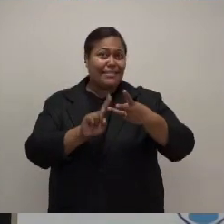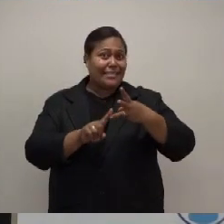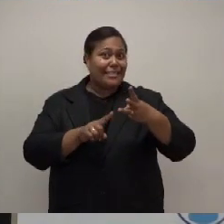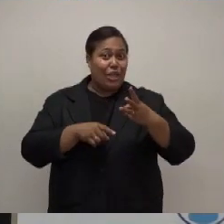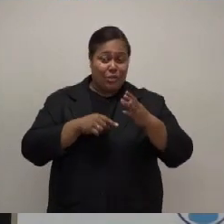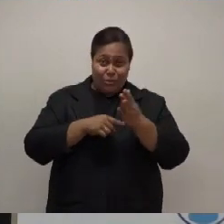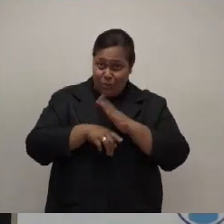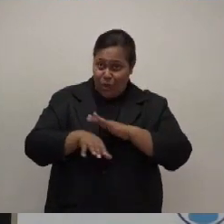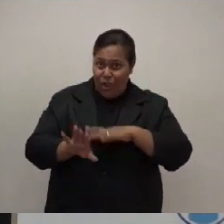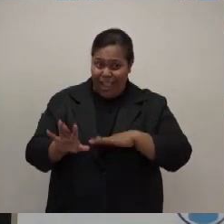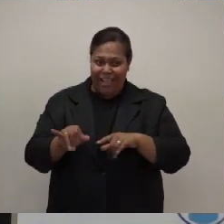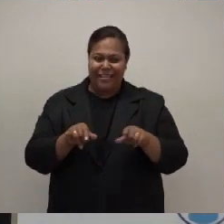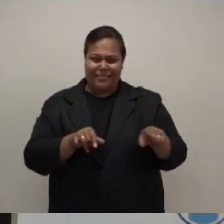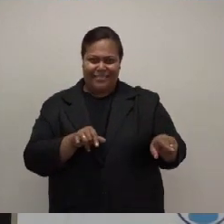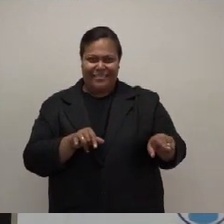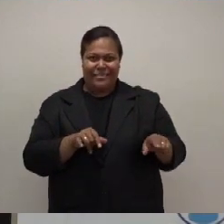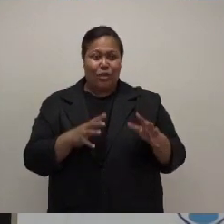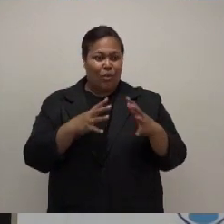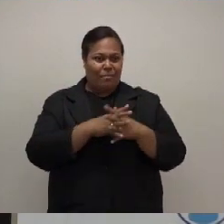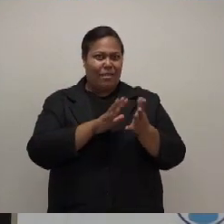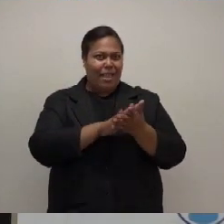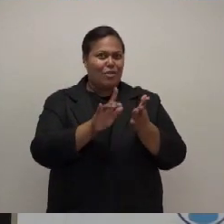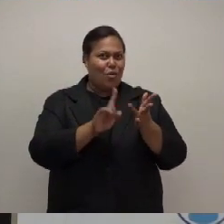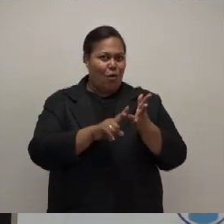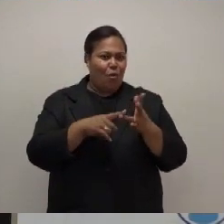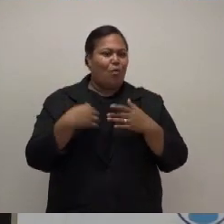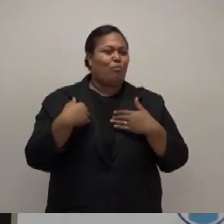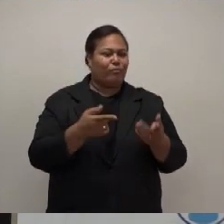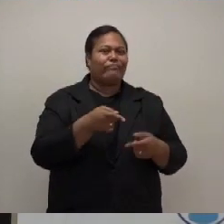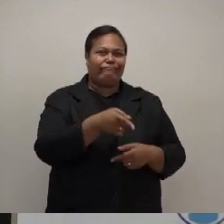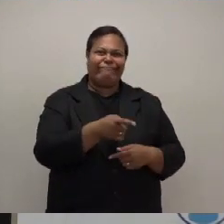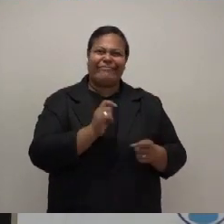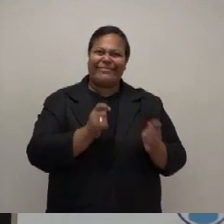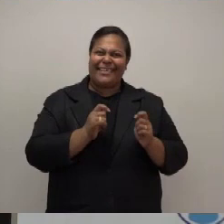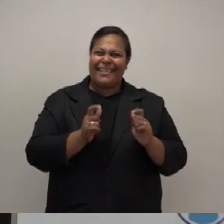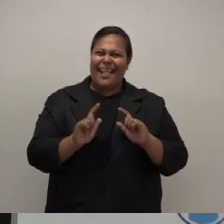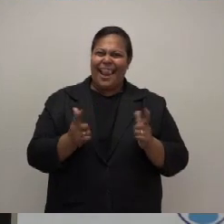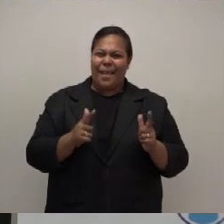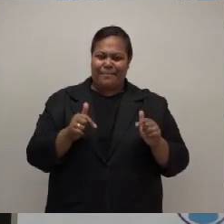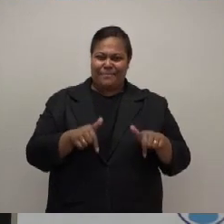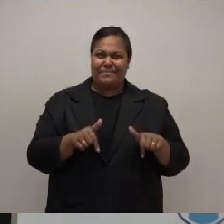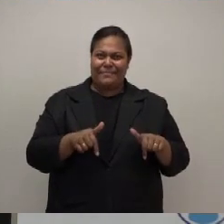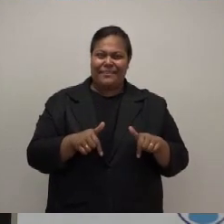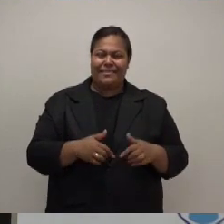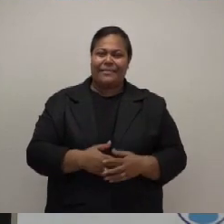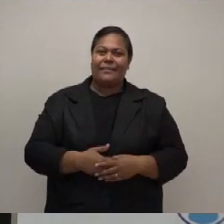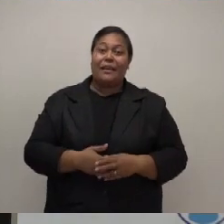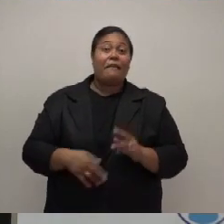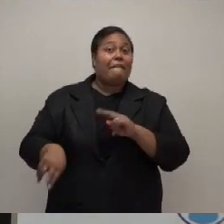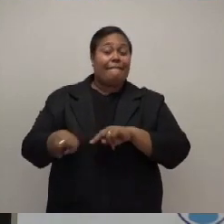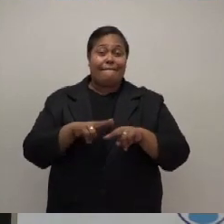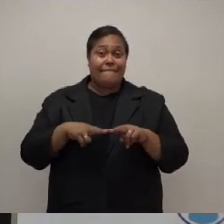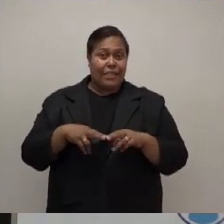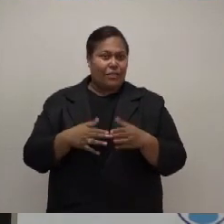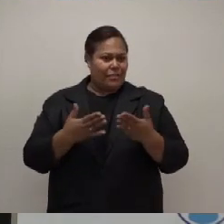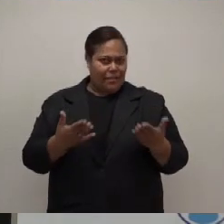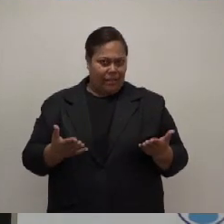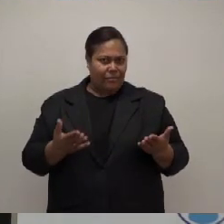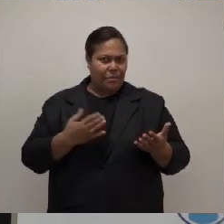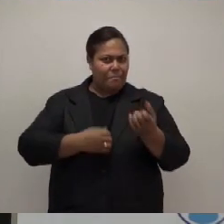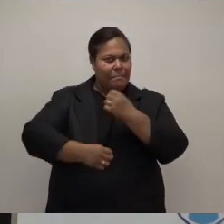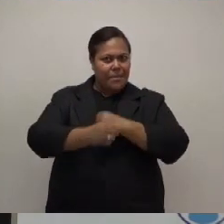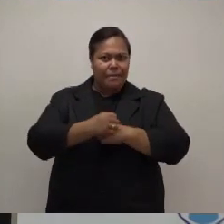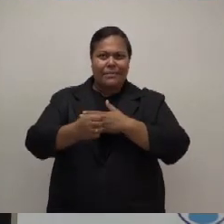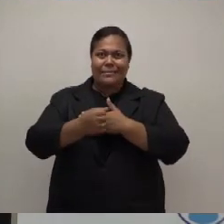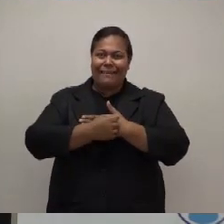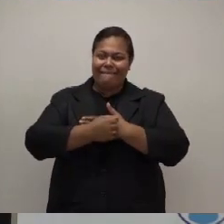sovereign nation with the WHO-certified testing lab in the heart of Pacific aviation, Fiji is poised to become a